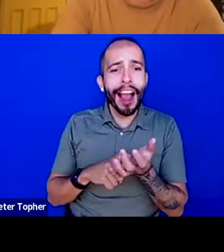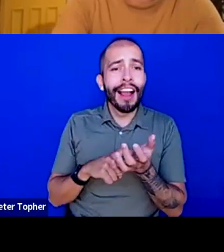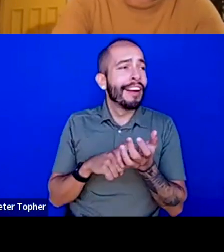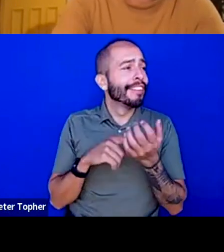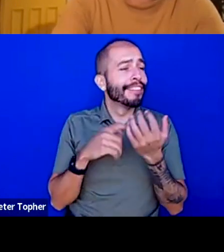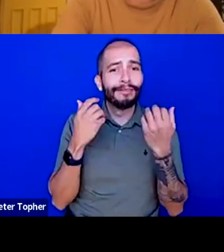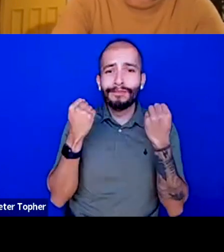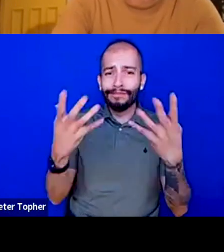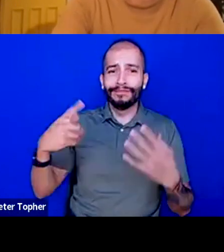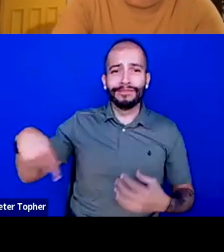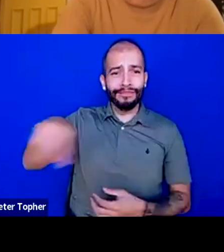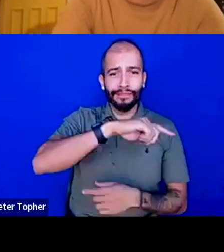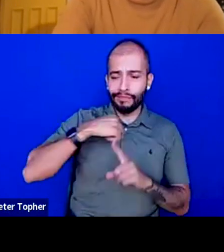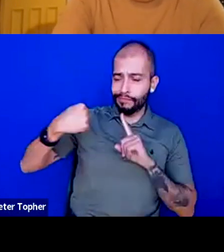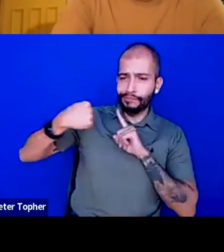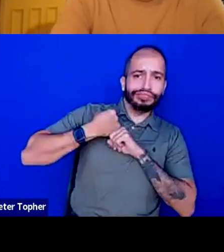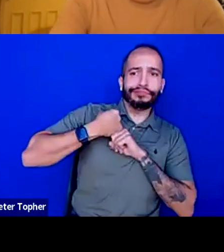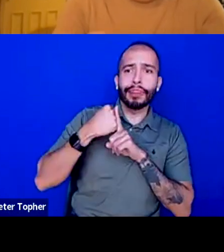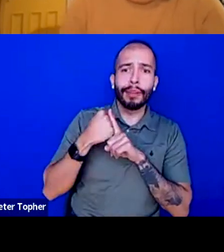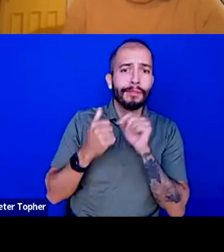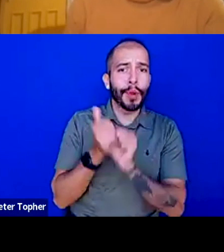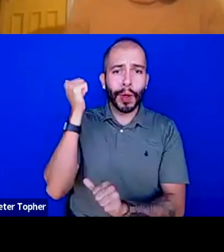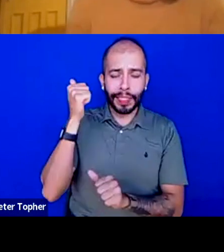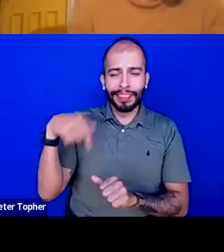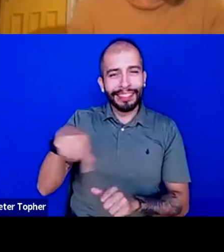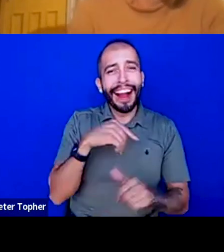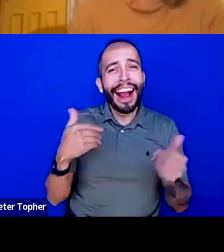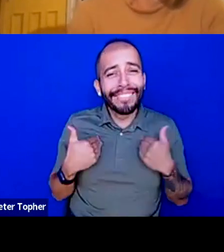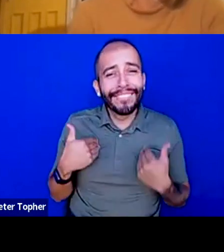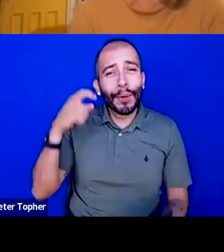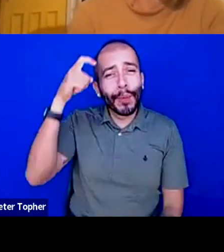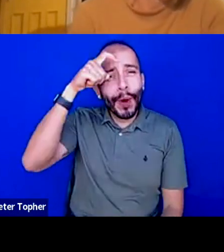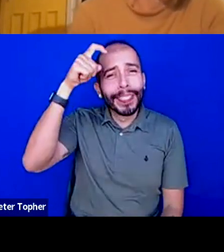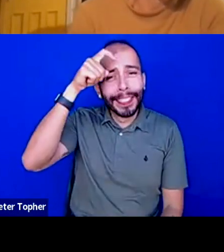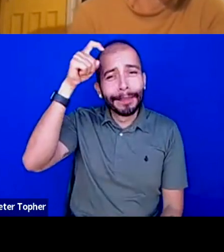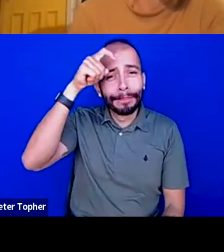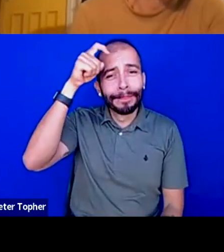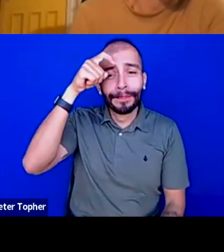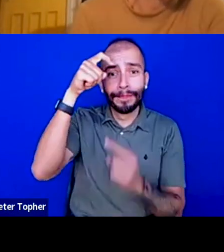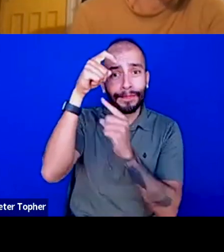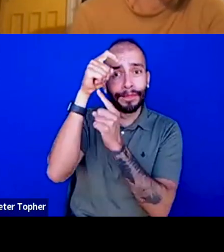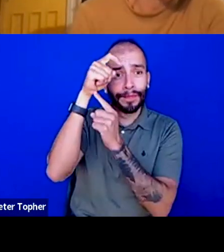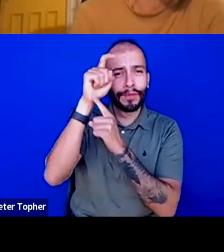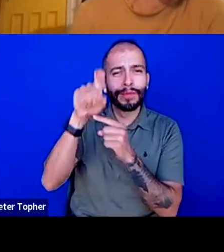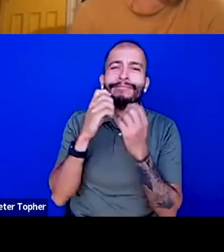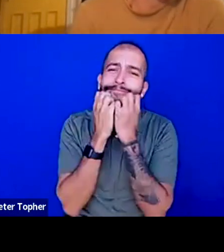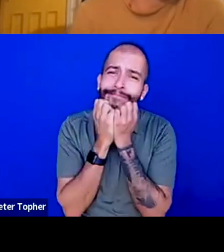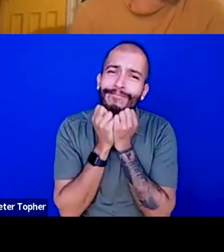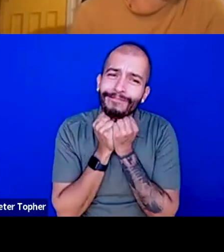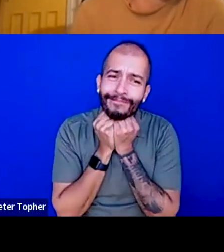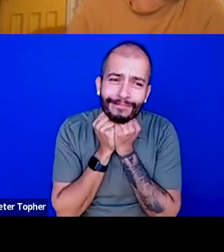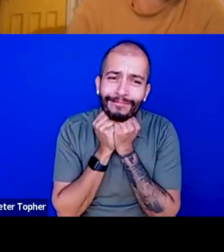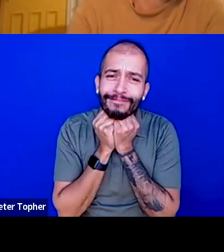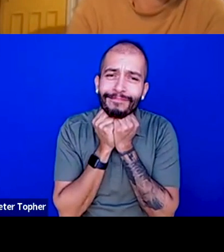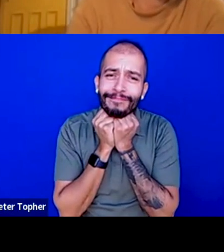networks of mutual care and aid. This is Selima. Thank